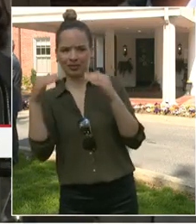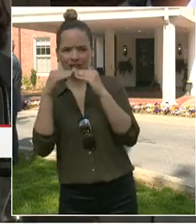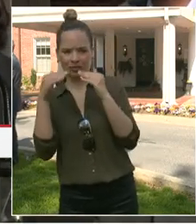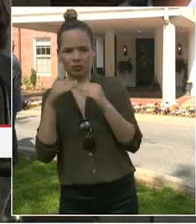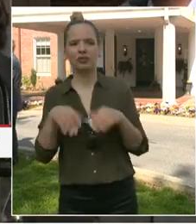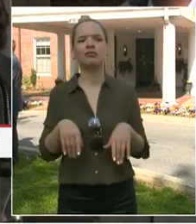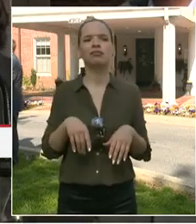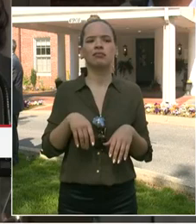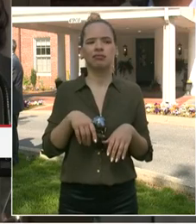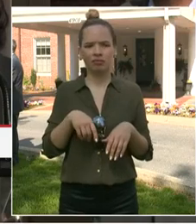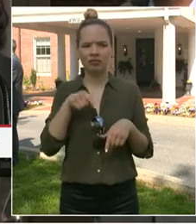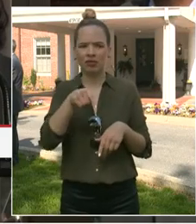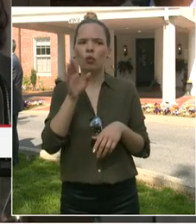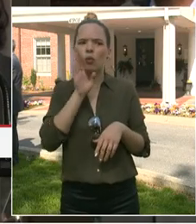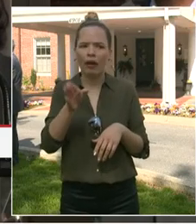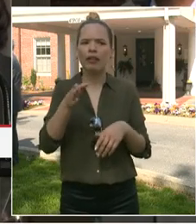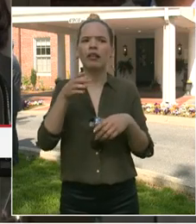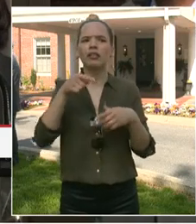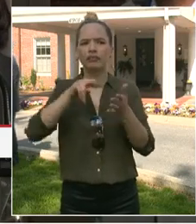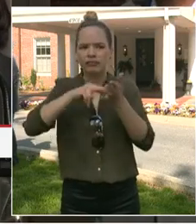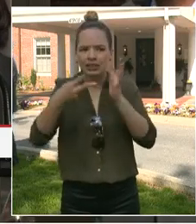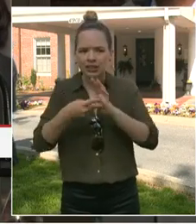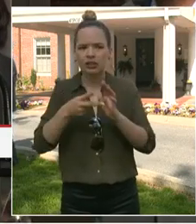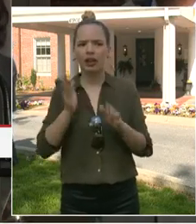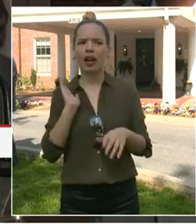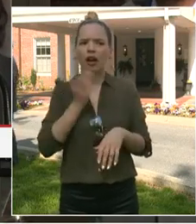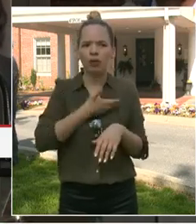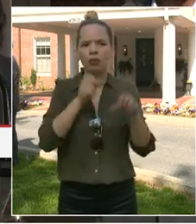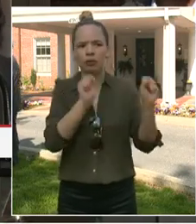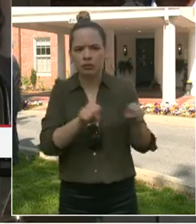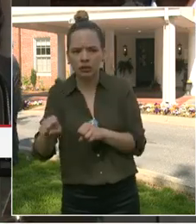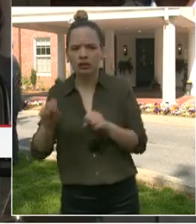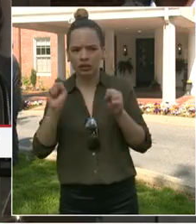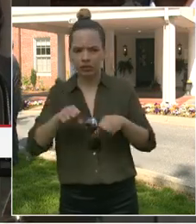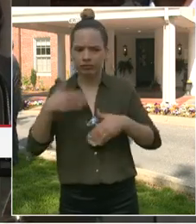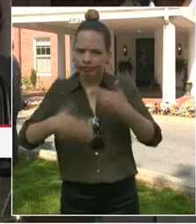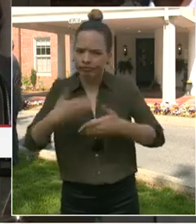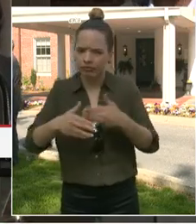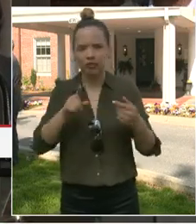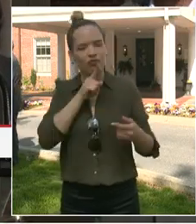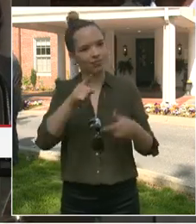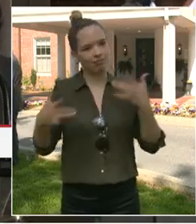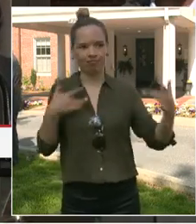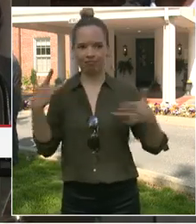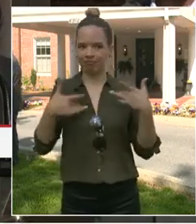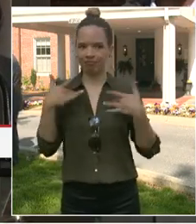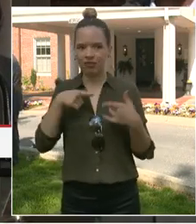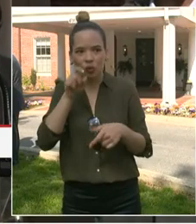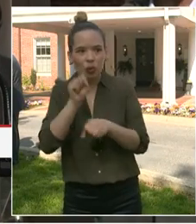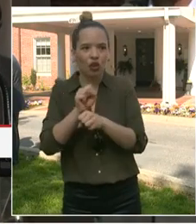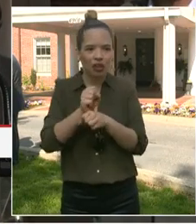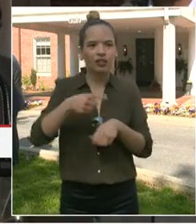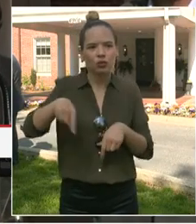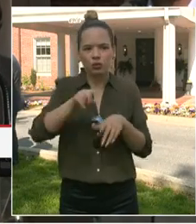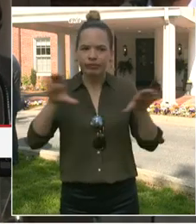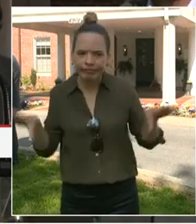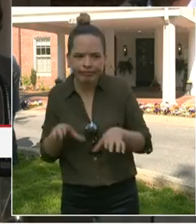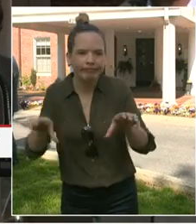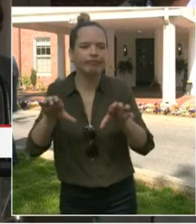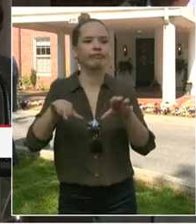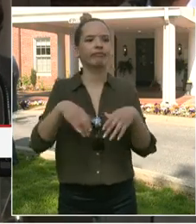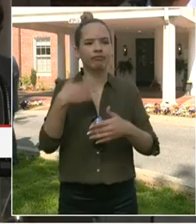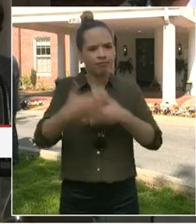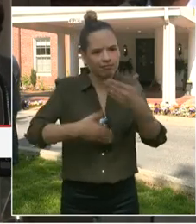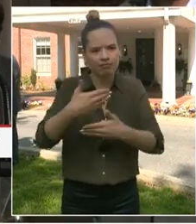our recommendations and our ability to do that. So I'm extremely excited about the work that we will do in the coming 5